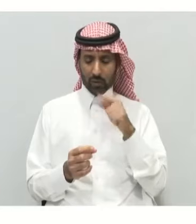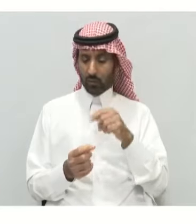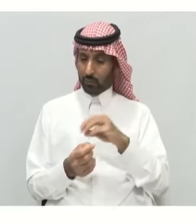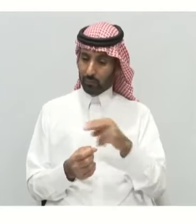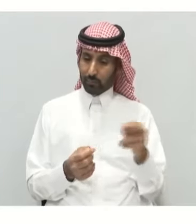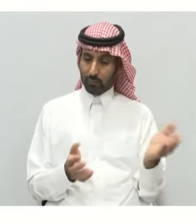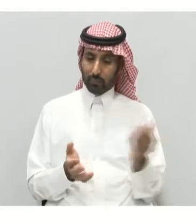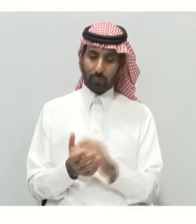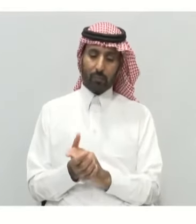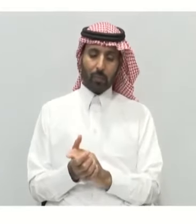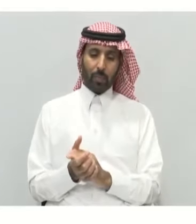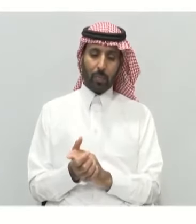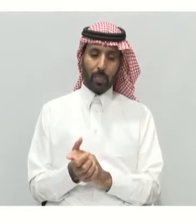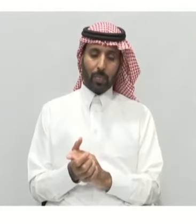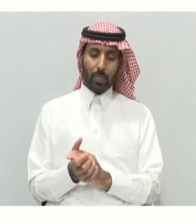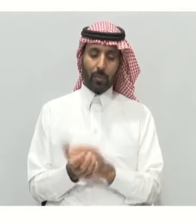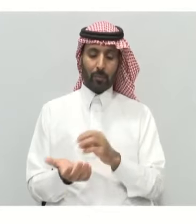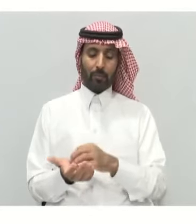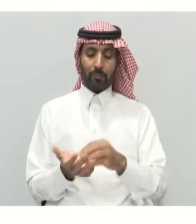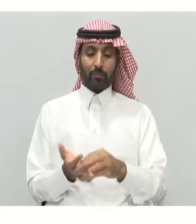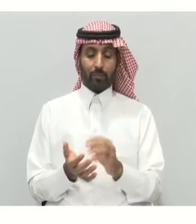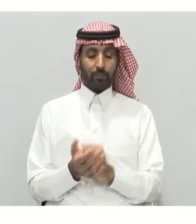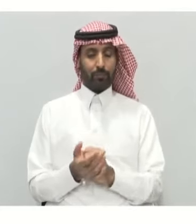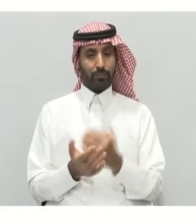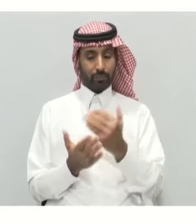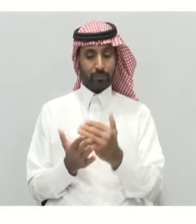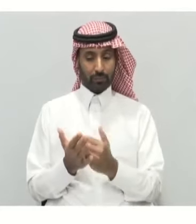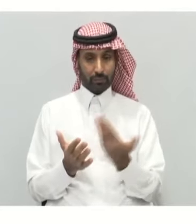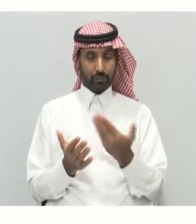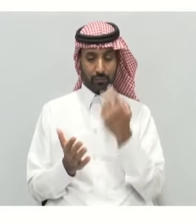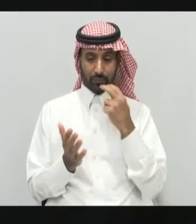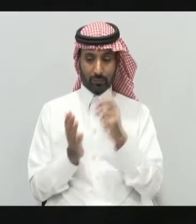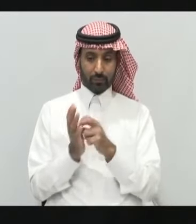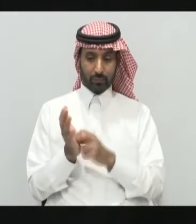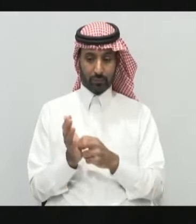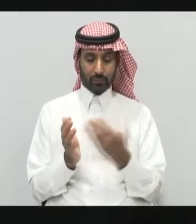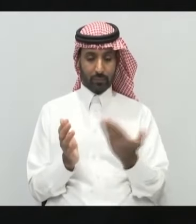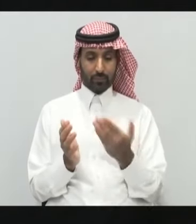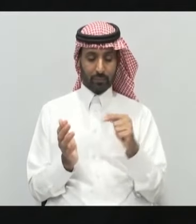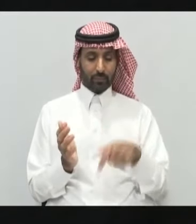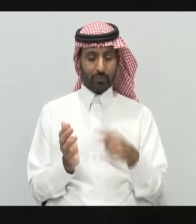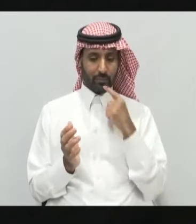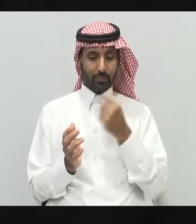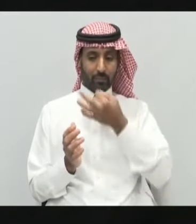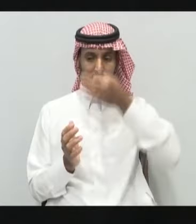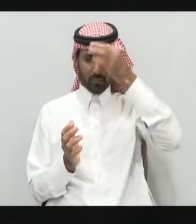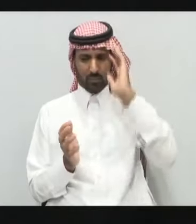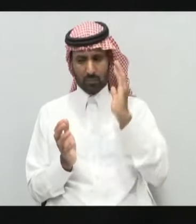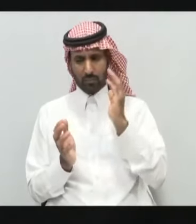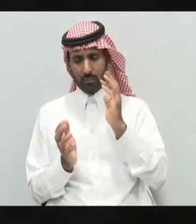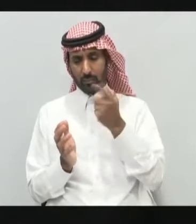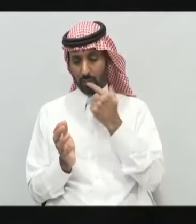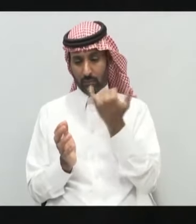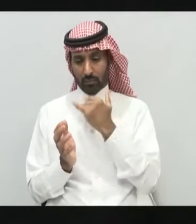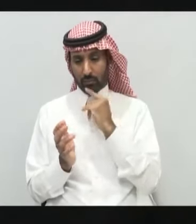So now we will move to the other part of our grammar rule for today, which is adjectives. And in